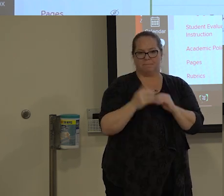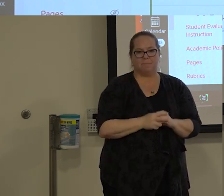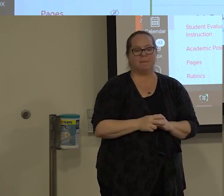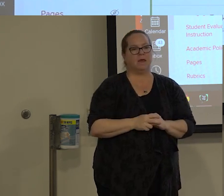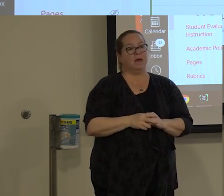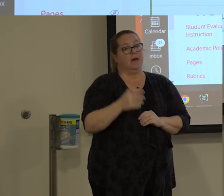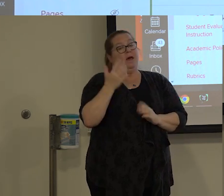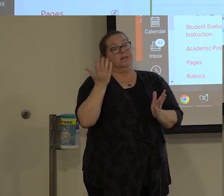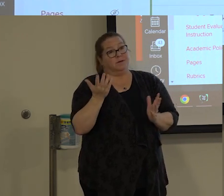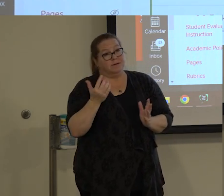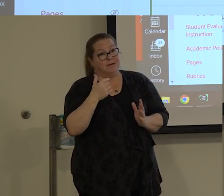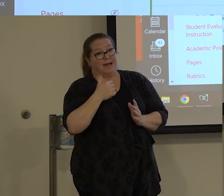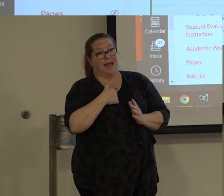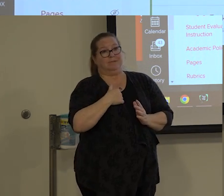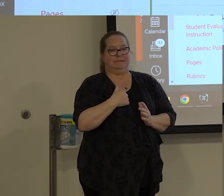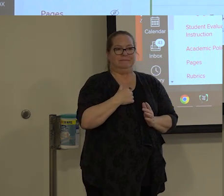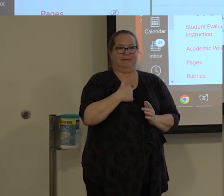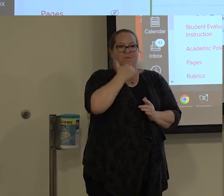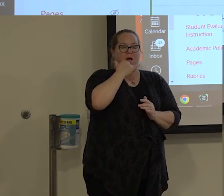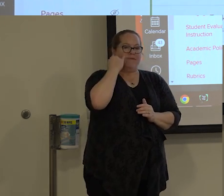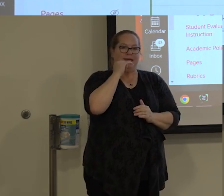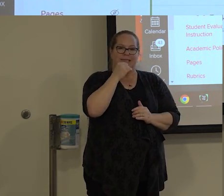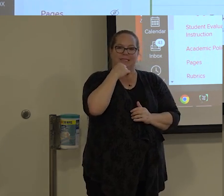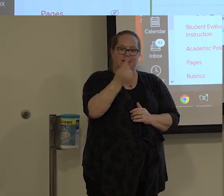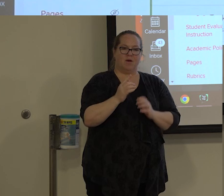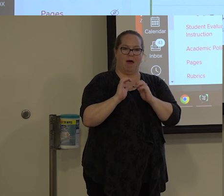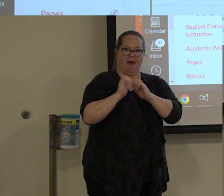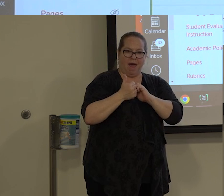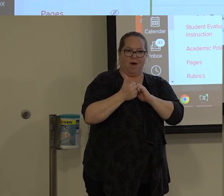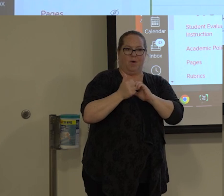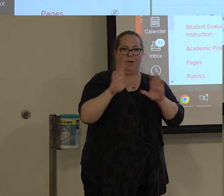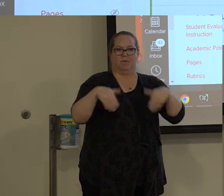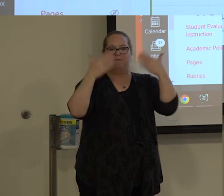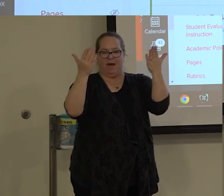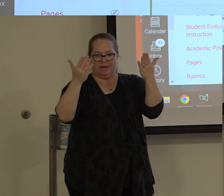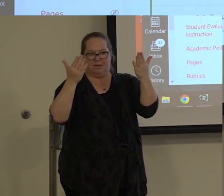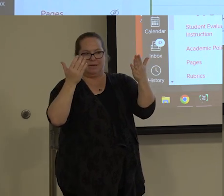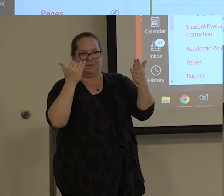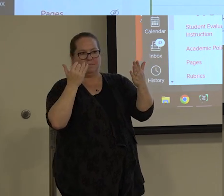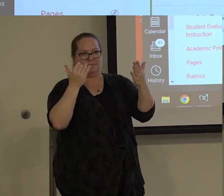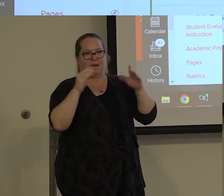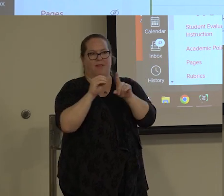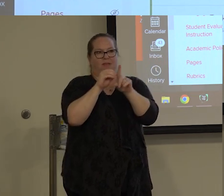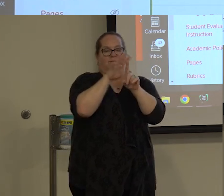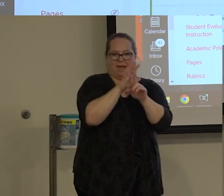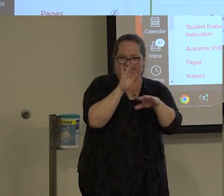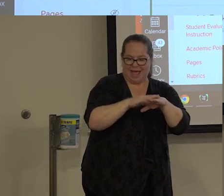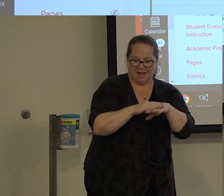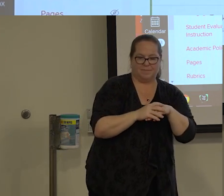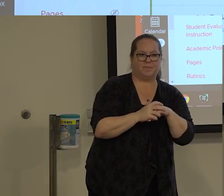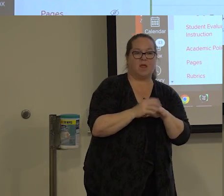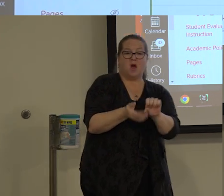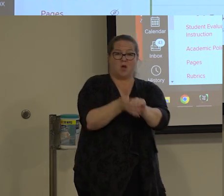And so I would be remiss if I were to talk about this evolution and how we deliver our basic language courses if I didn't talk about the effect that COVID had.